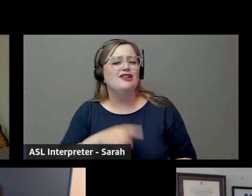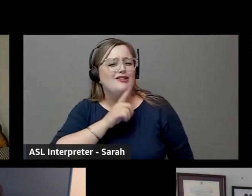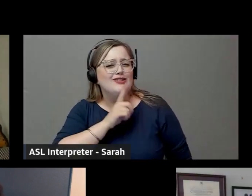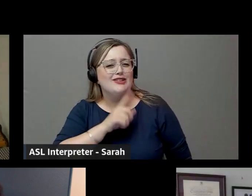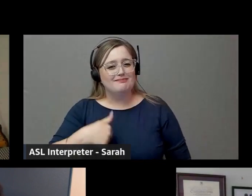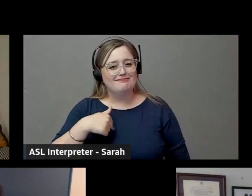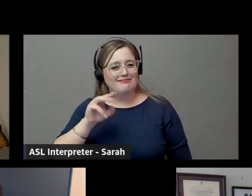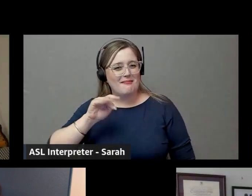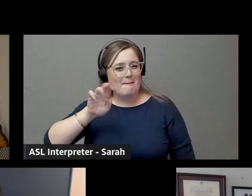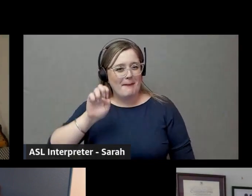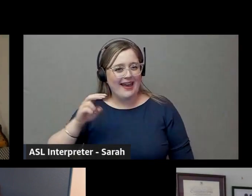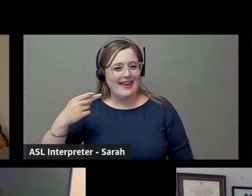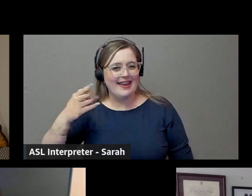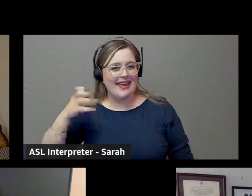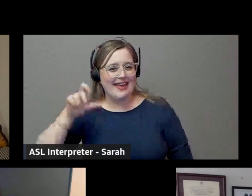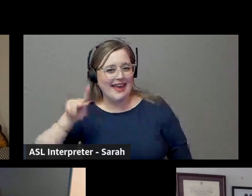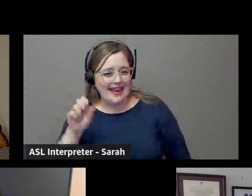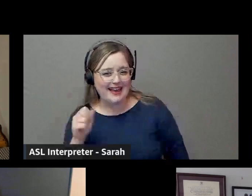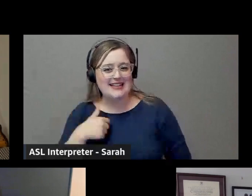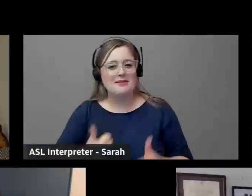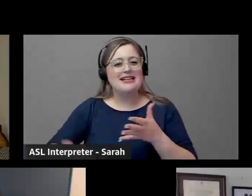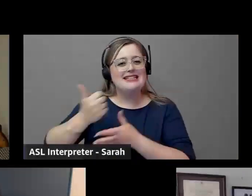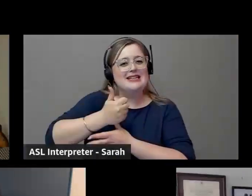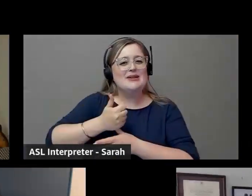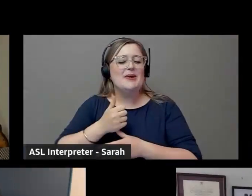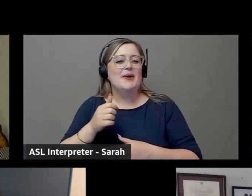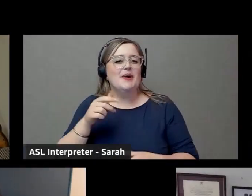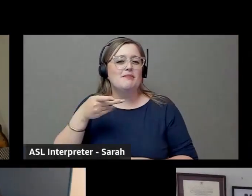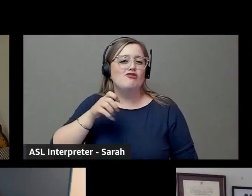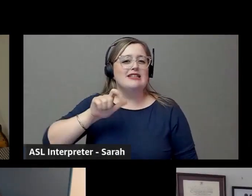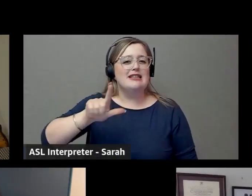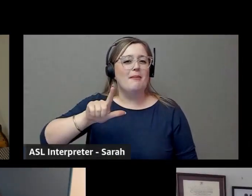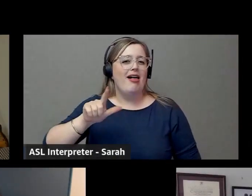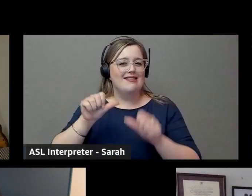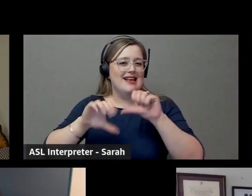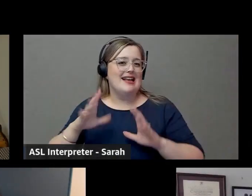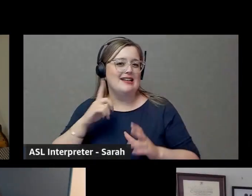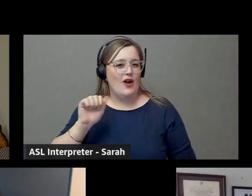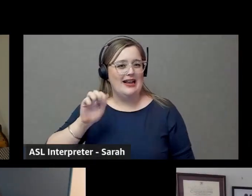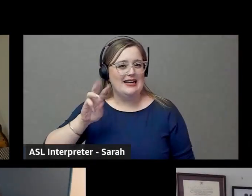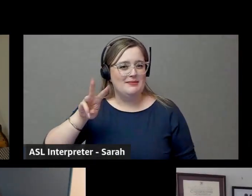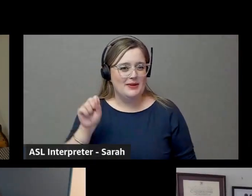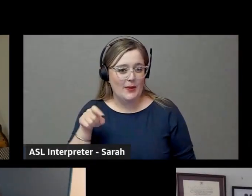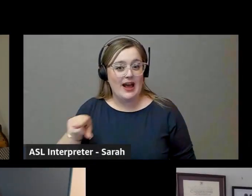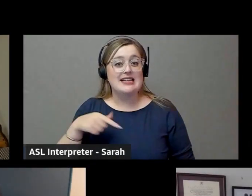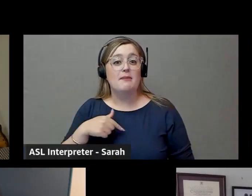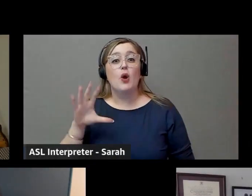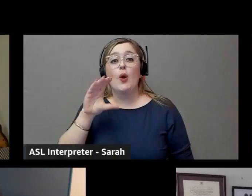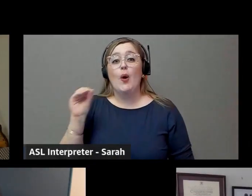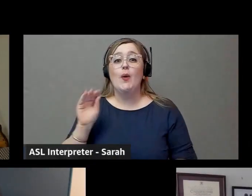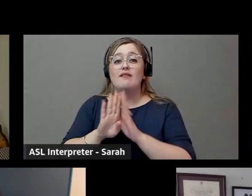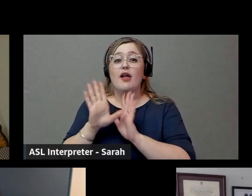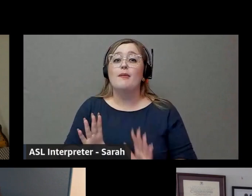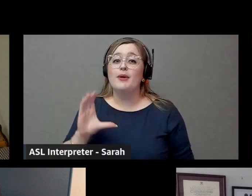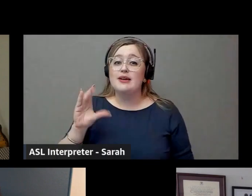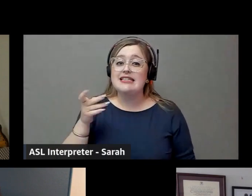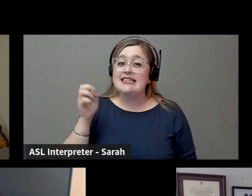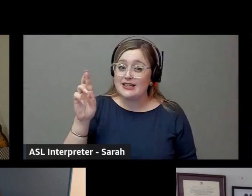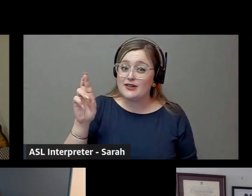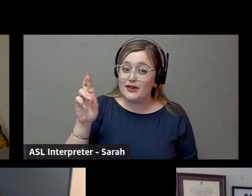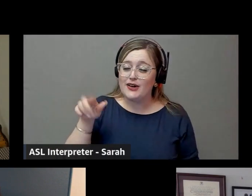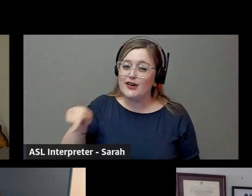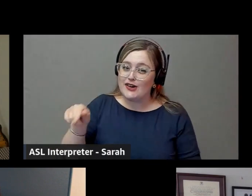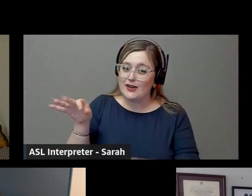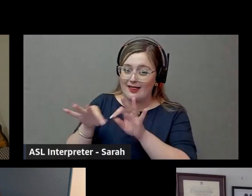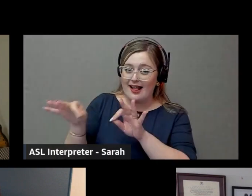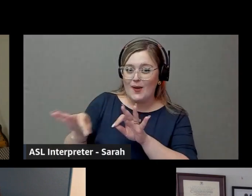Mike Hicks. I'm a senior principal scientist at AWS, and I'm the co-developer of Cedar, which is a language that I'm going to be